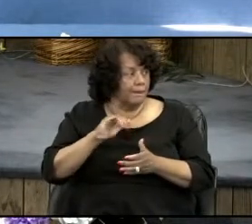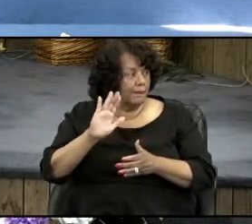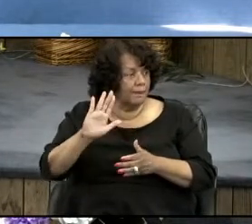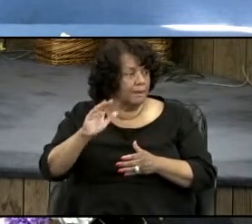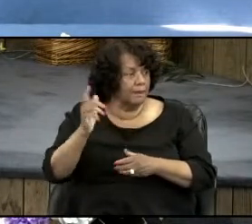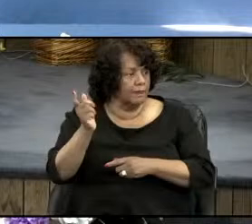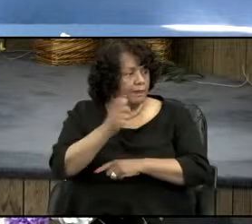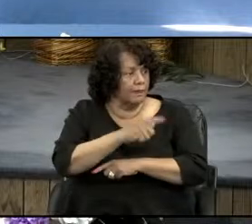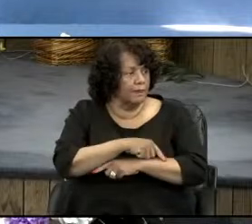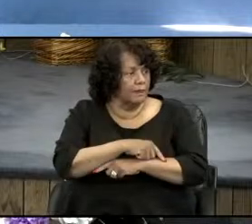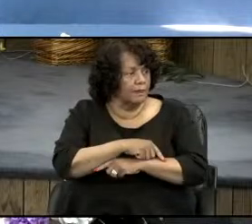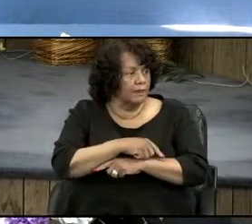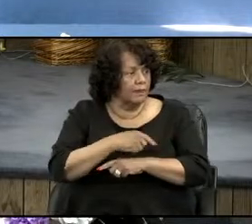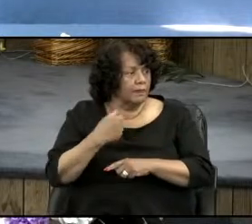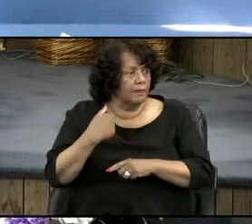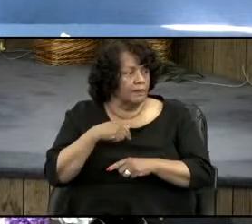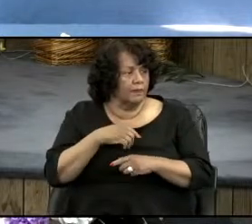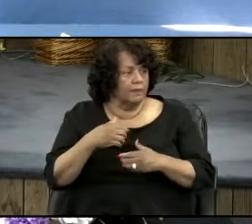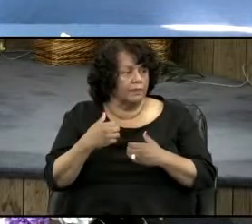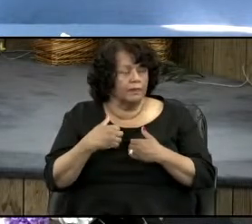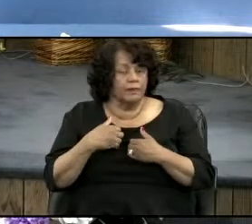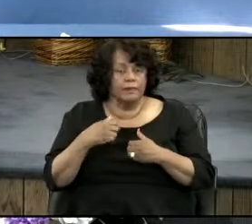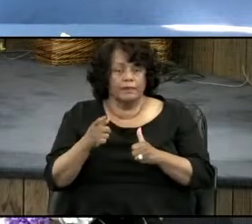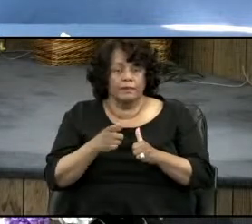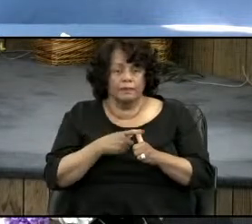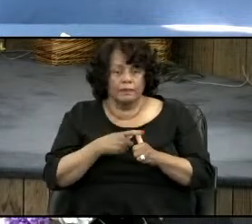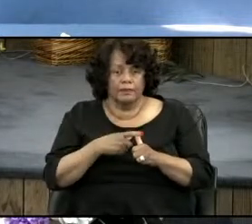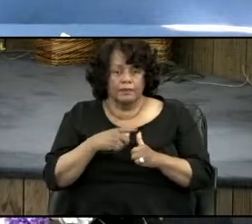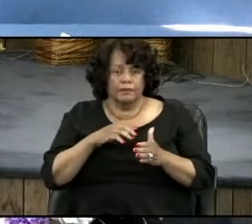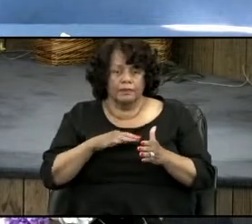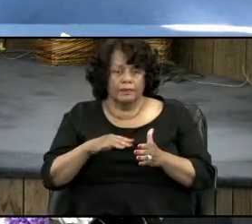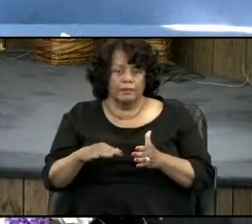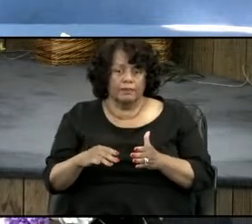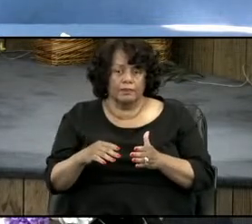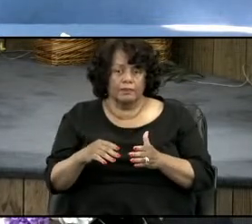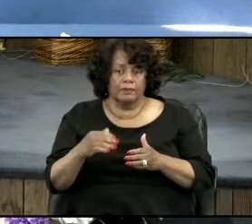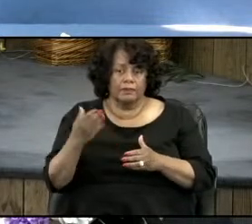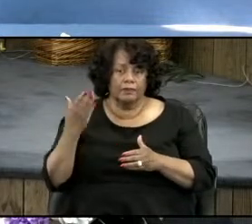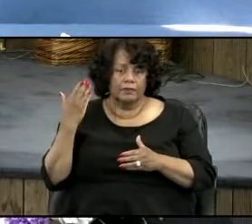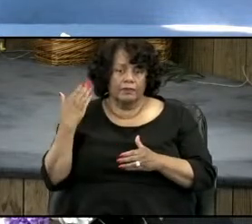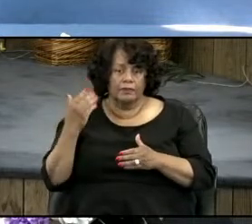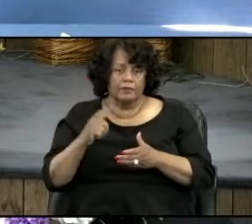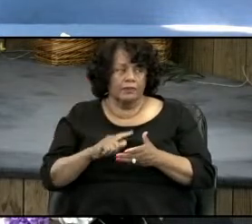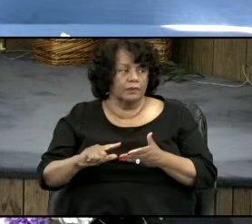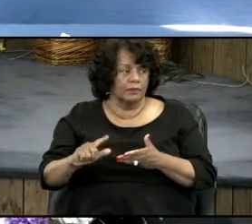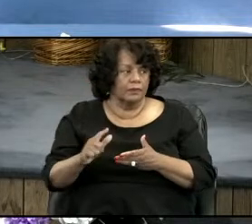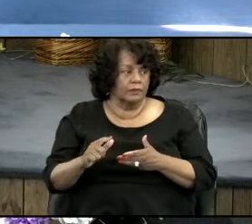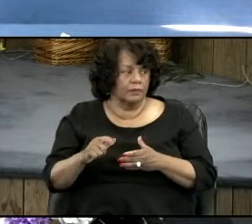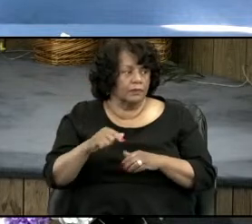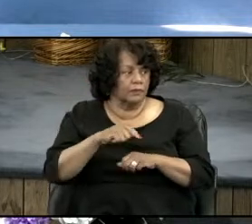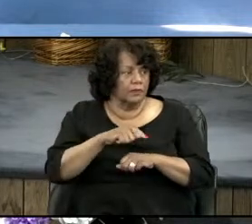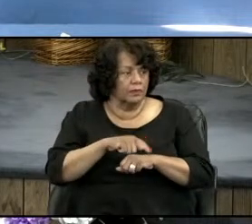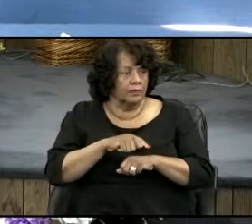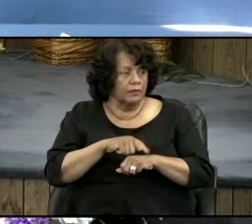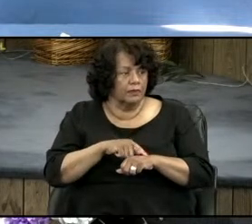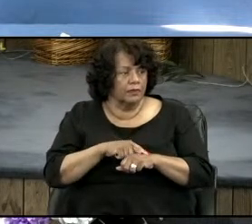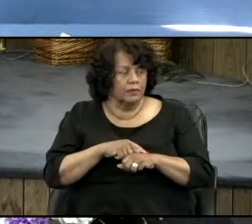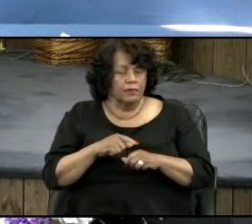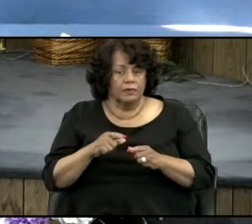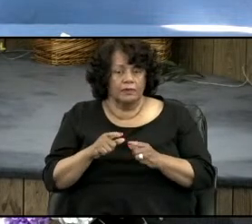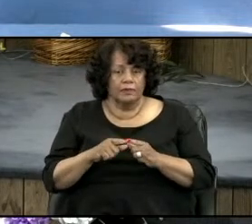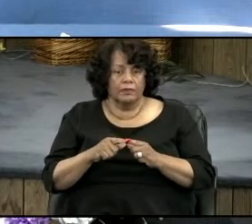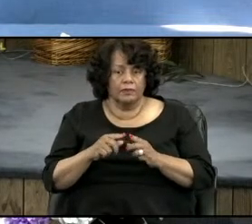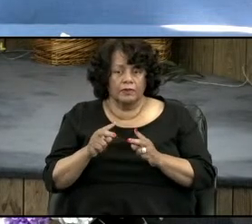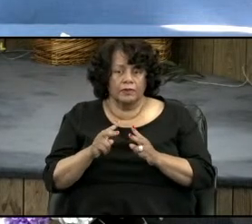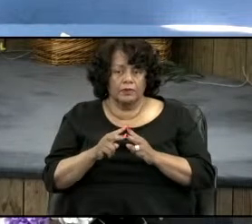We had our first reading last week, and now it's time to officially vote Sister Gill over to